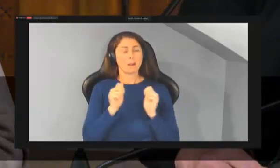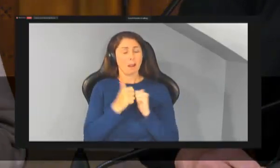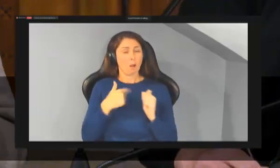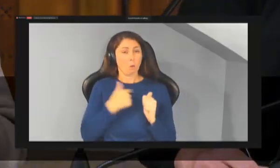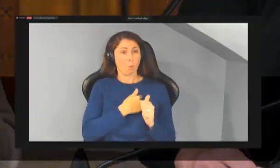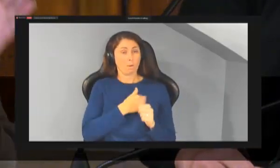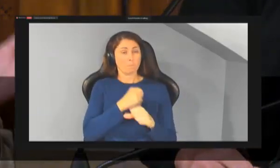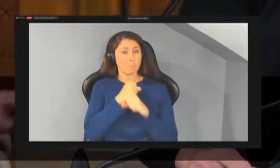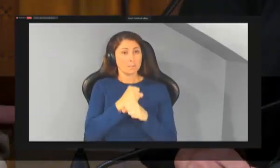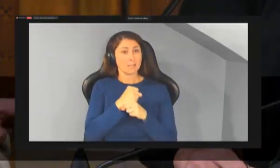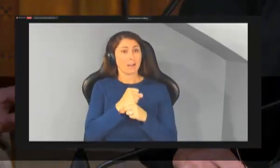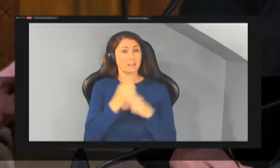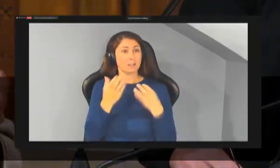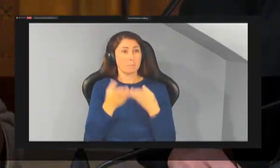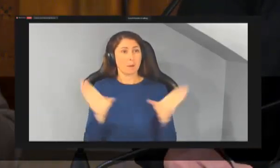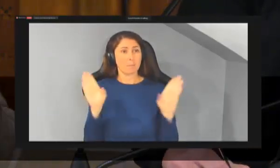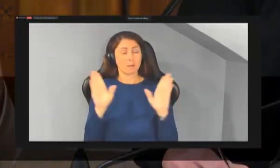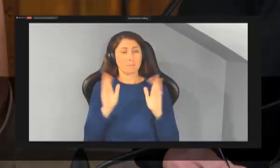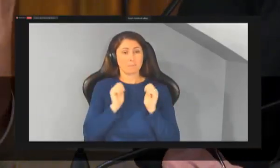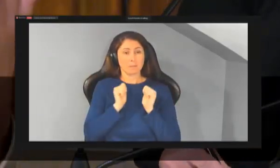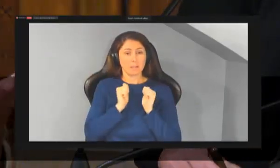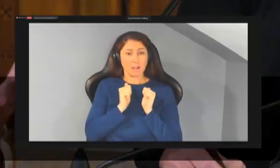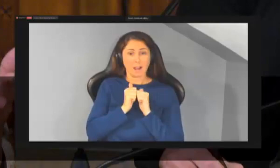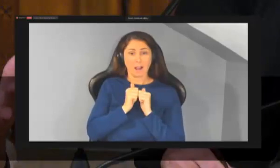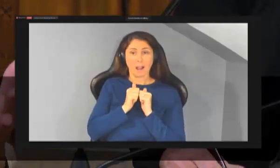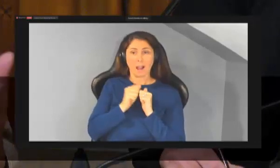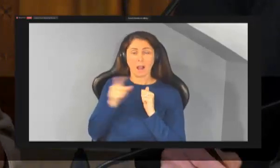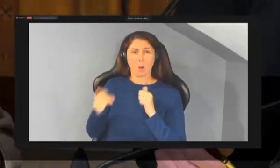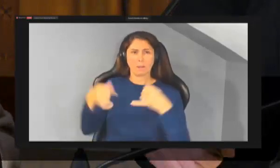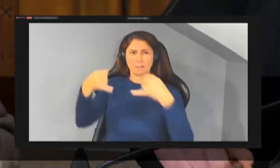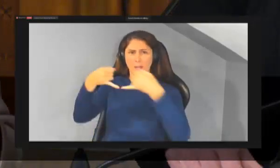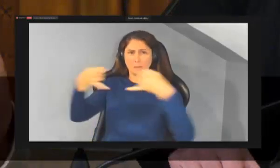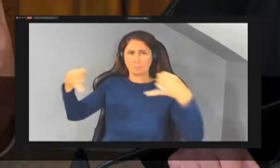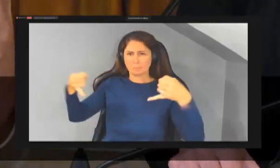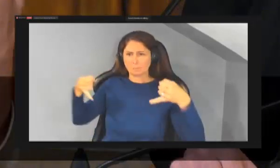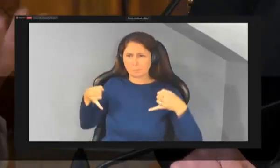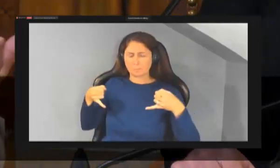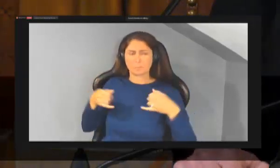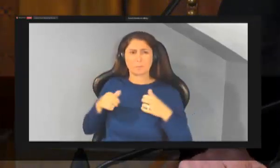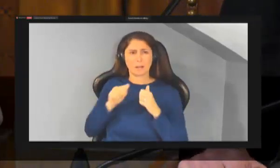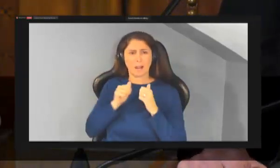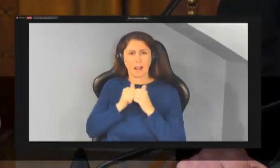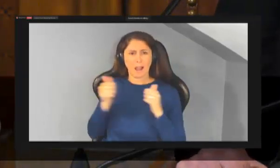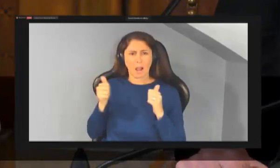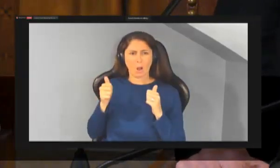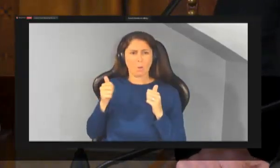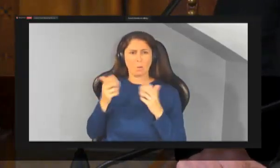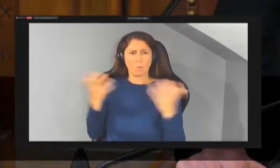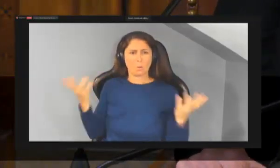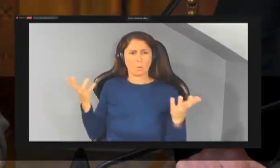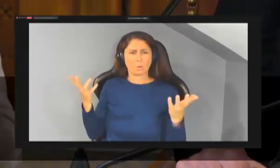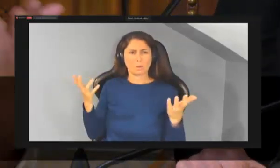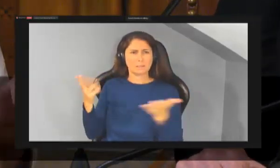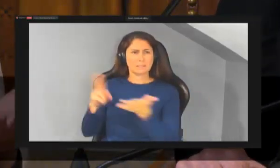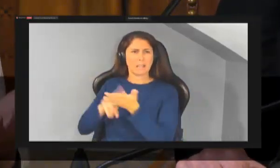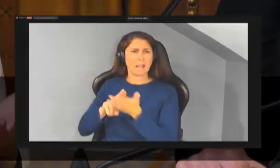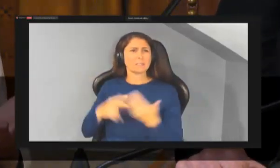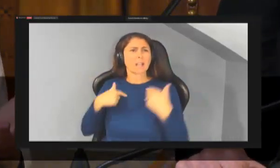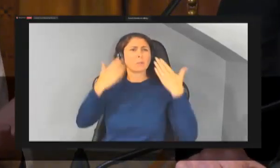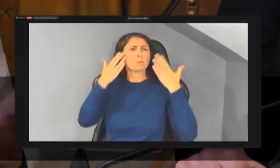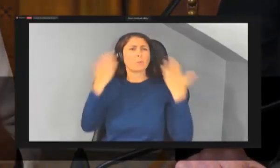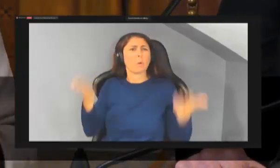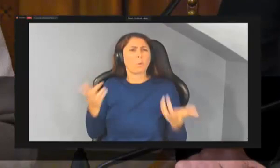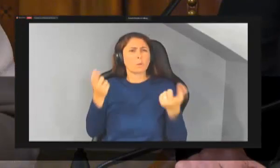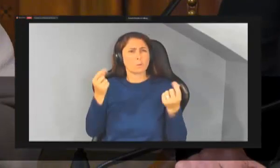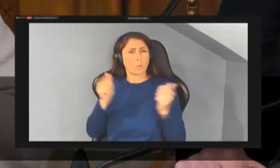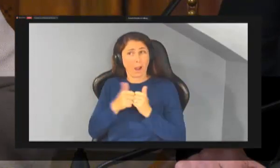public. How is the area going to be cordoned off? How is there going to be kind of signage? If, you know, I have no idea what you're going to do. How are we going to let people know